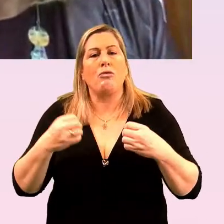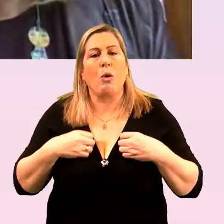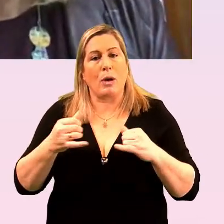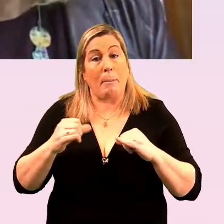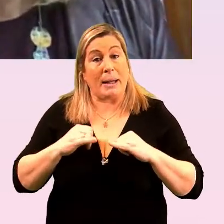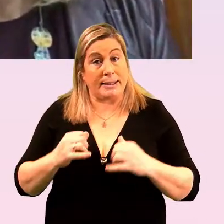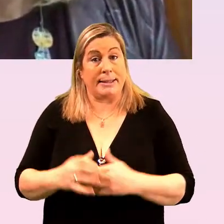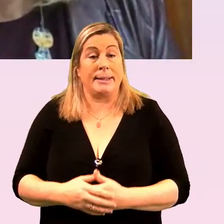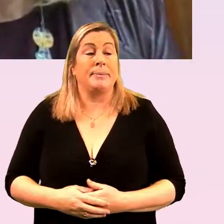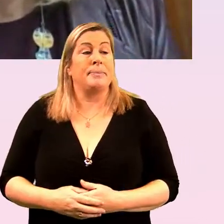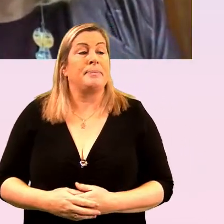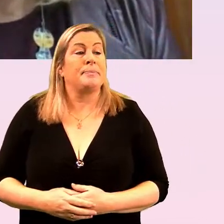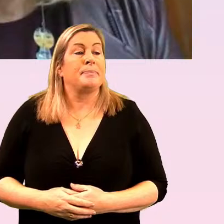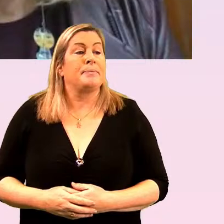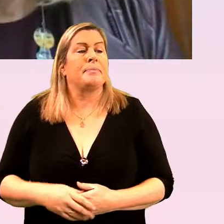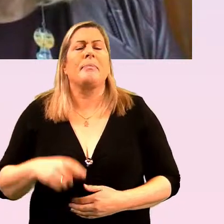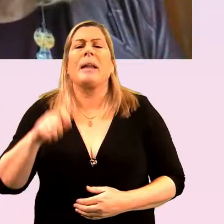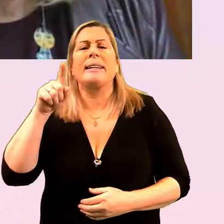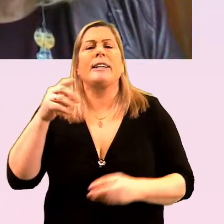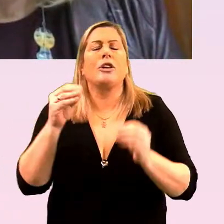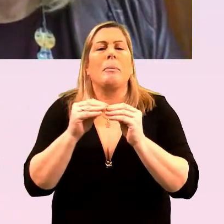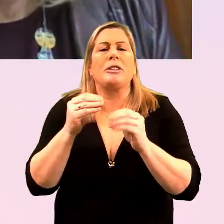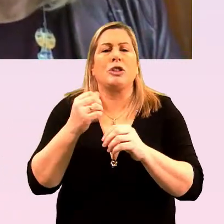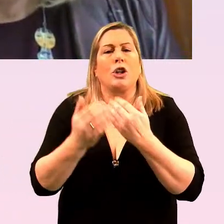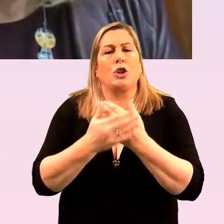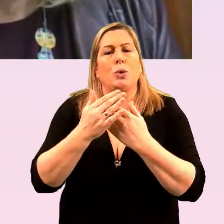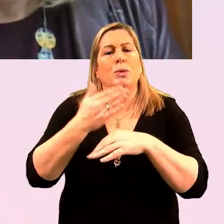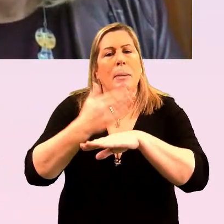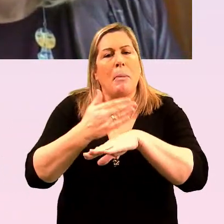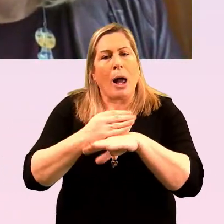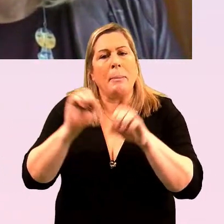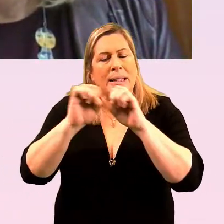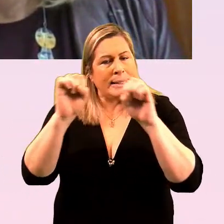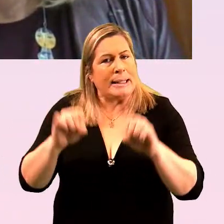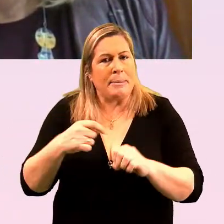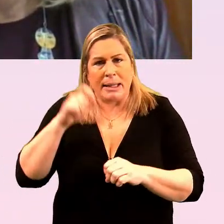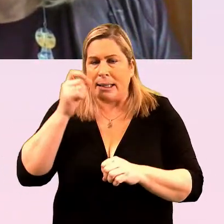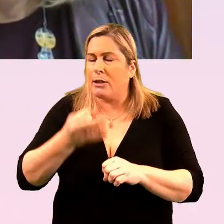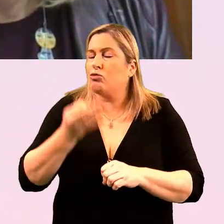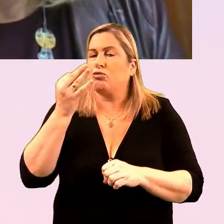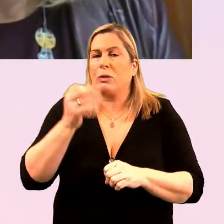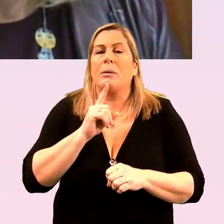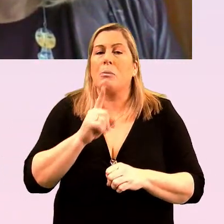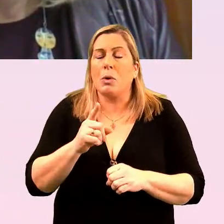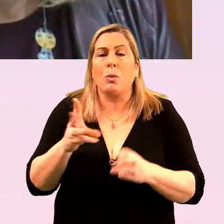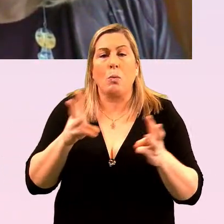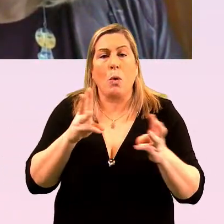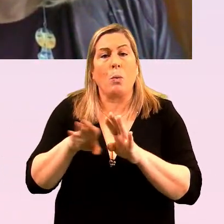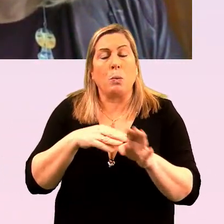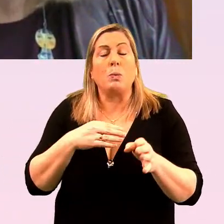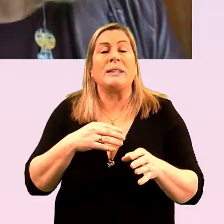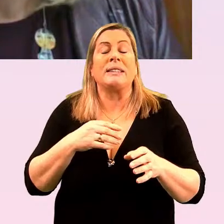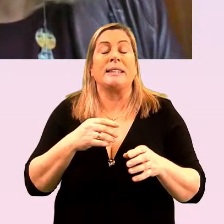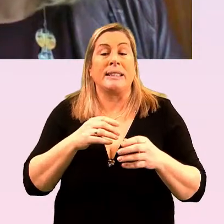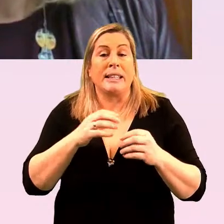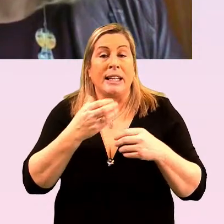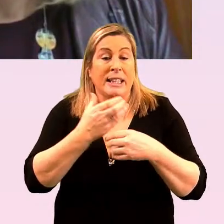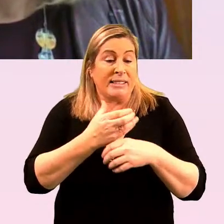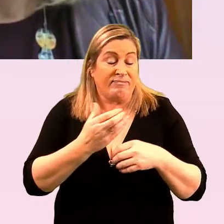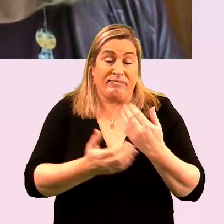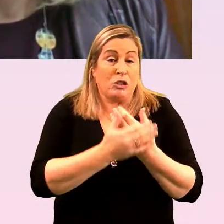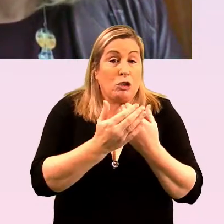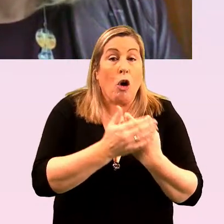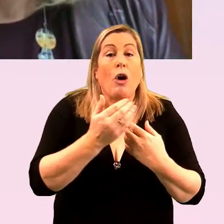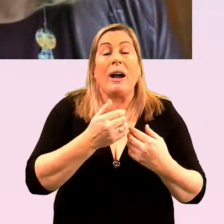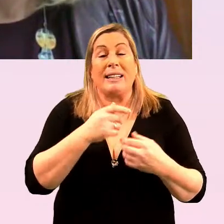I think you touched on the youth employment scheme there, and I think it's great because I think more so from working with kids and working with teenagers myself, I think more so to do with